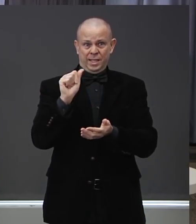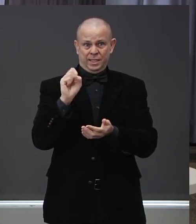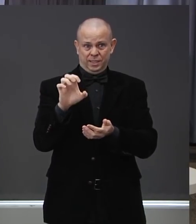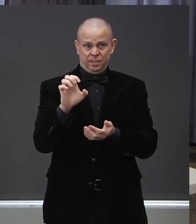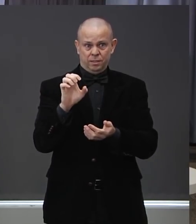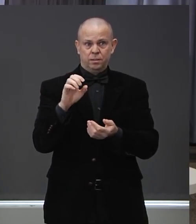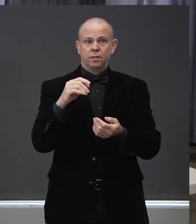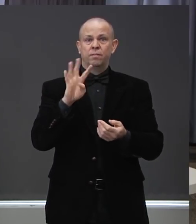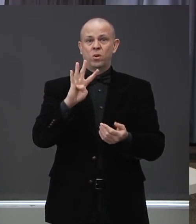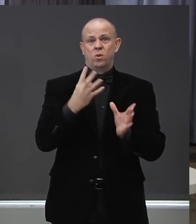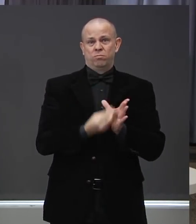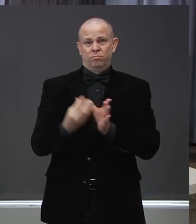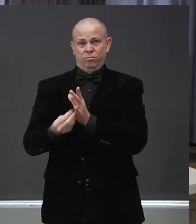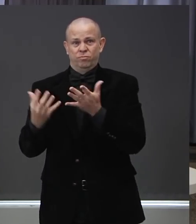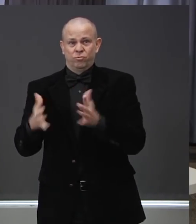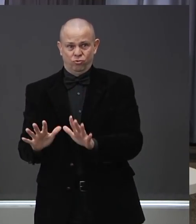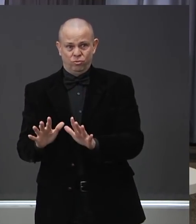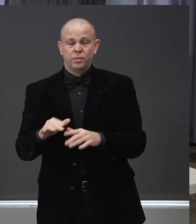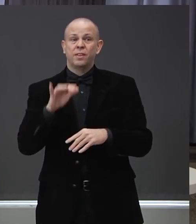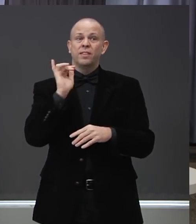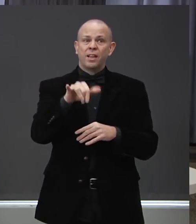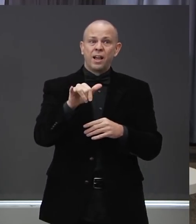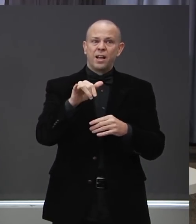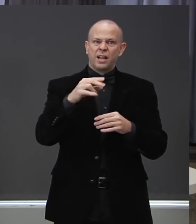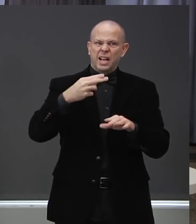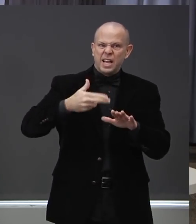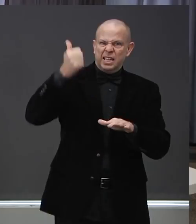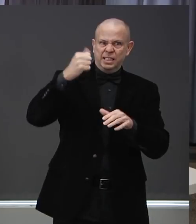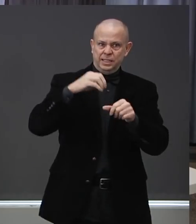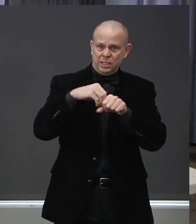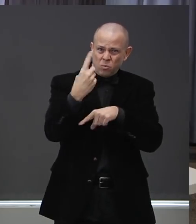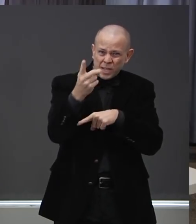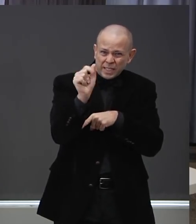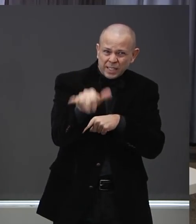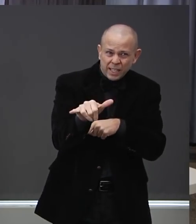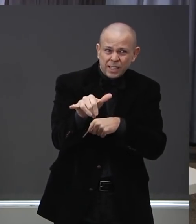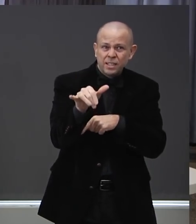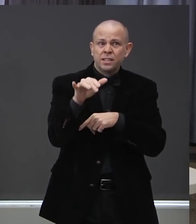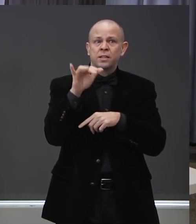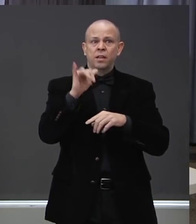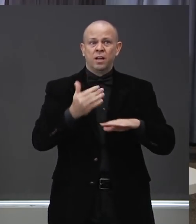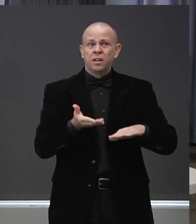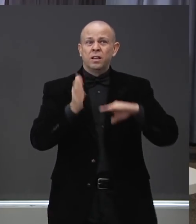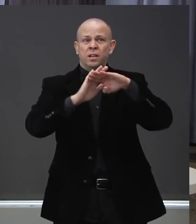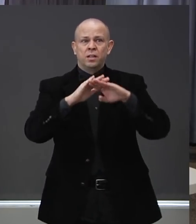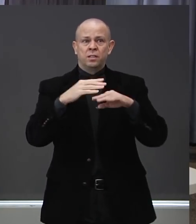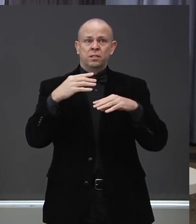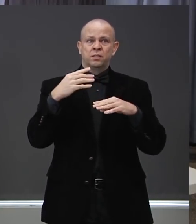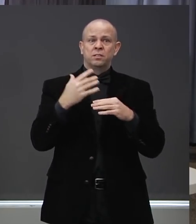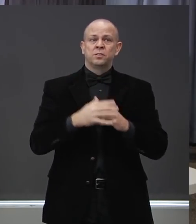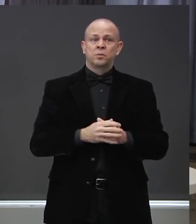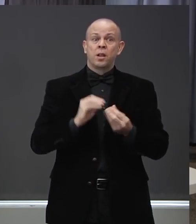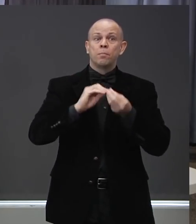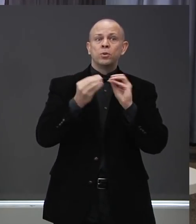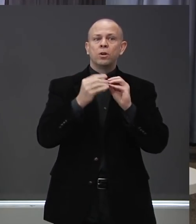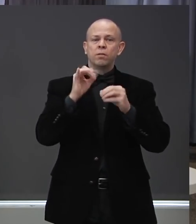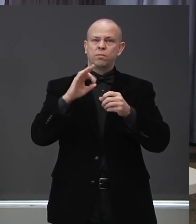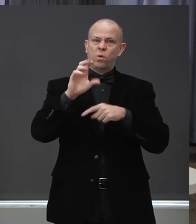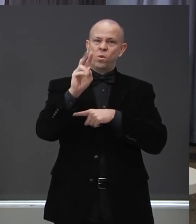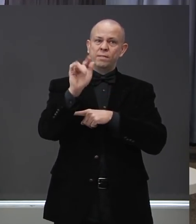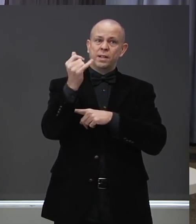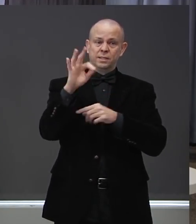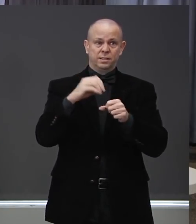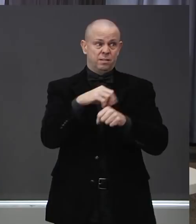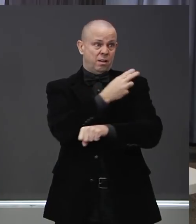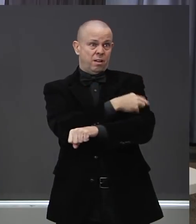cases reported on a single day in Oregon. This increase comes as the number of COVID-19 patients in our hospitals is also